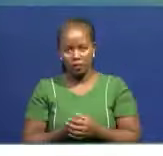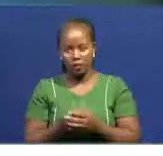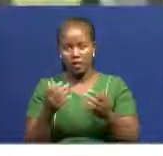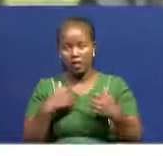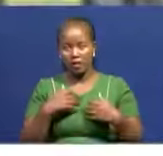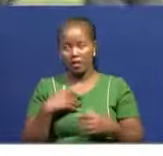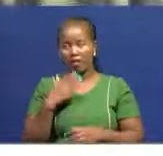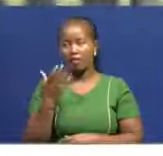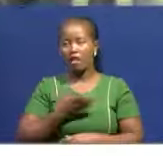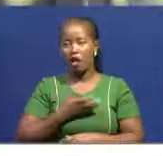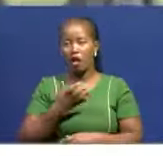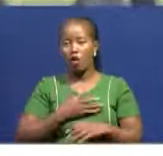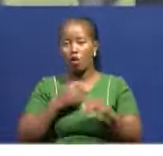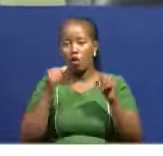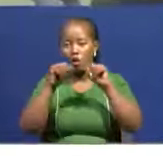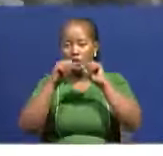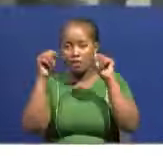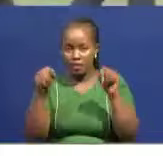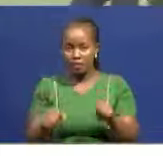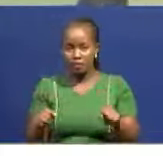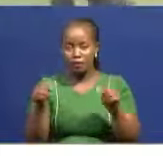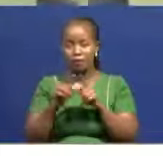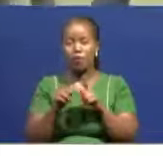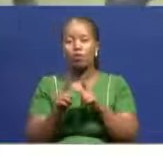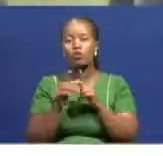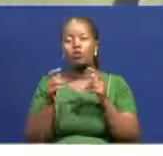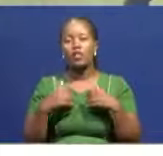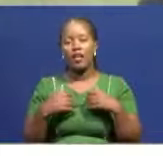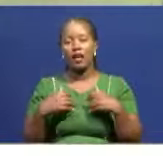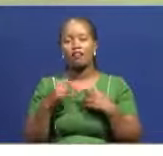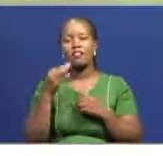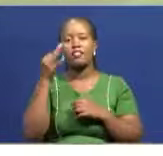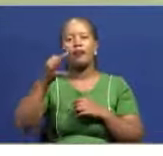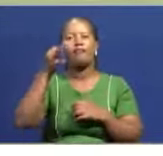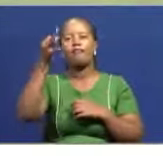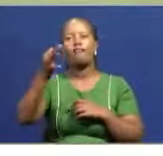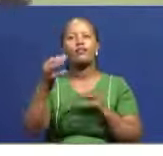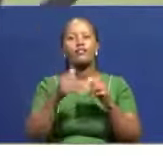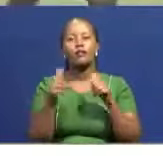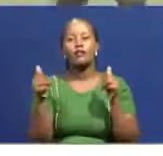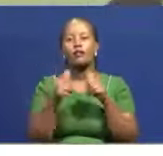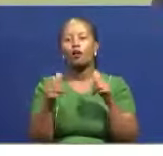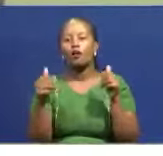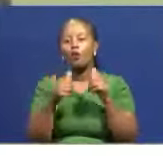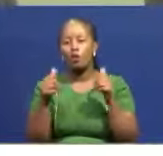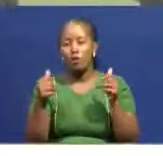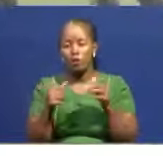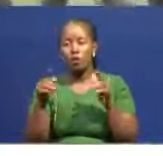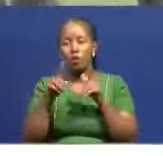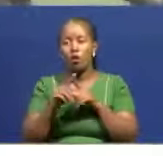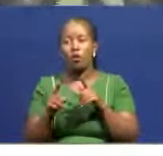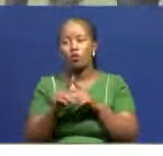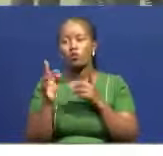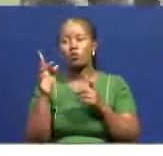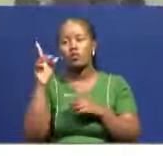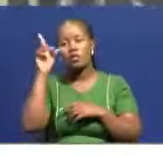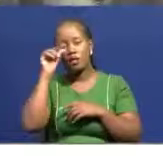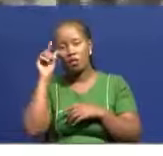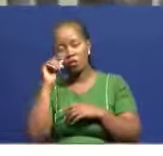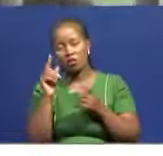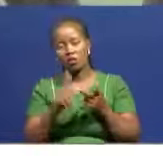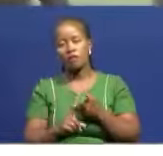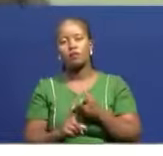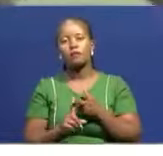system, right? And you'll see that they're setting up their future really well as Kabras. So that would be the ideal. And you'd want at the coast, Mombasa